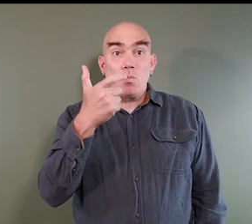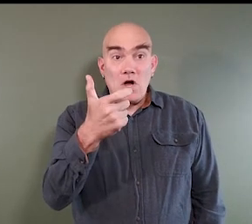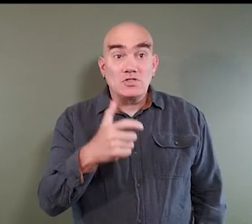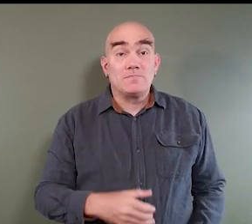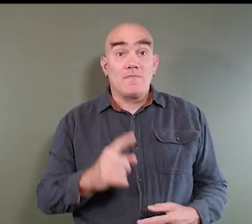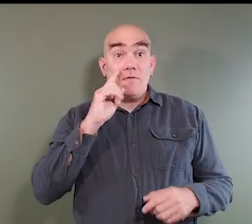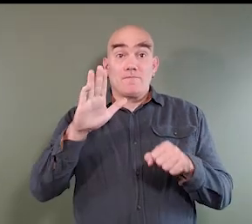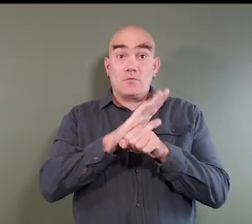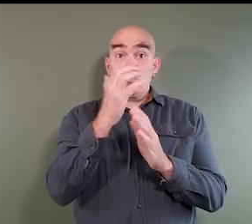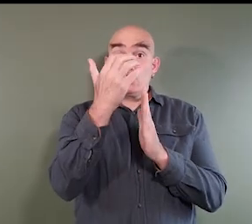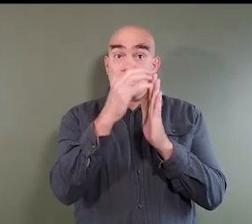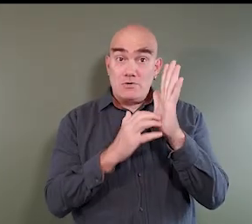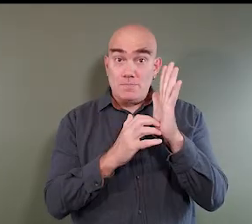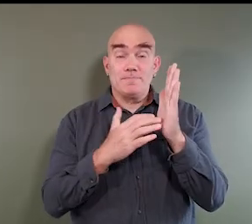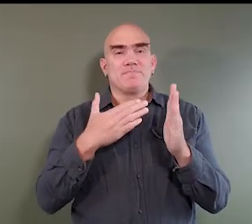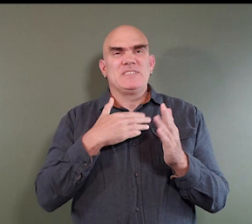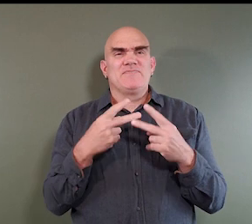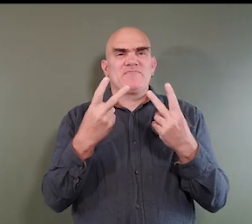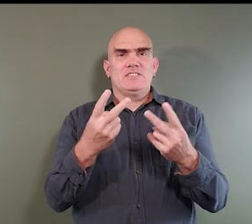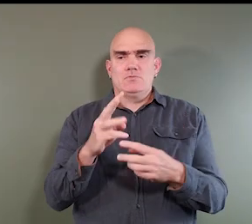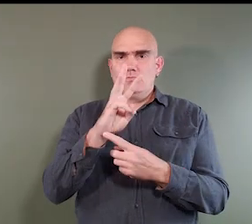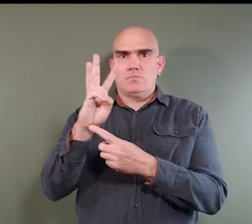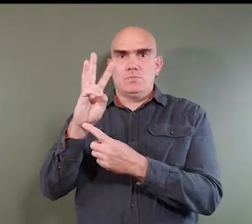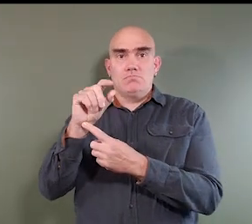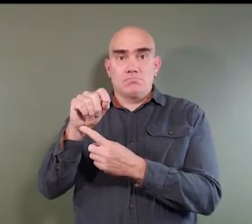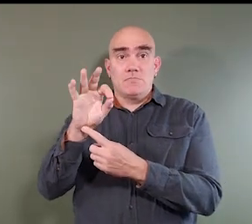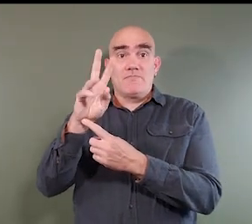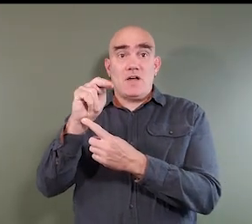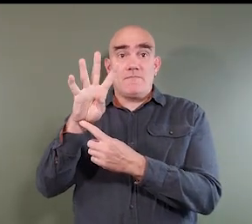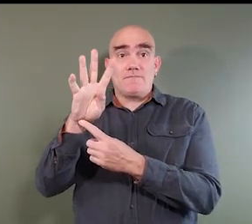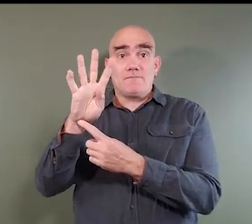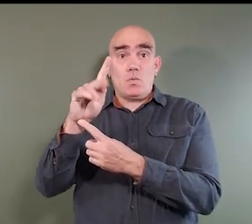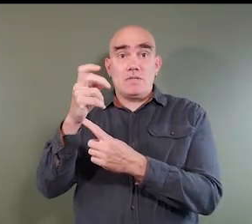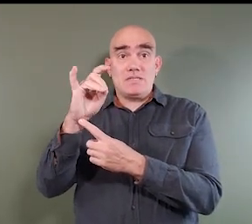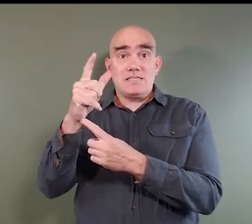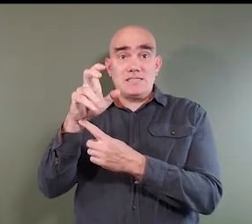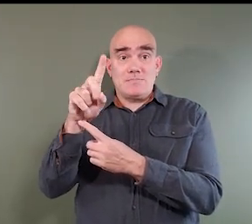Thank you for watching, and for a full transcript, visit